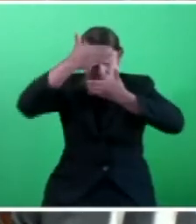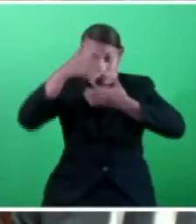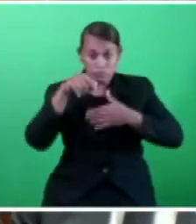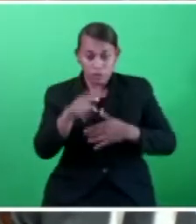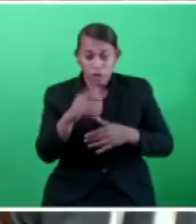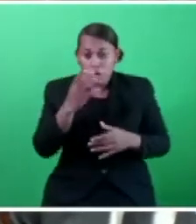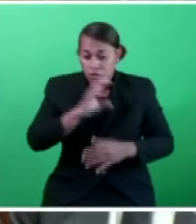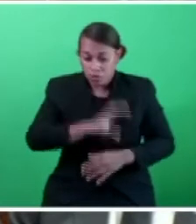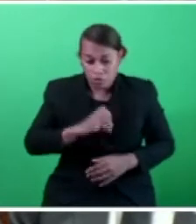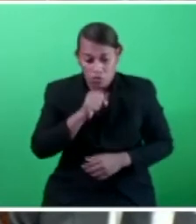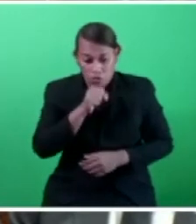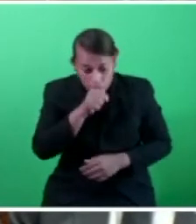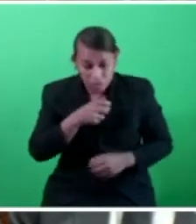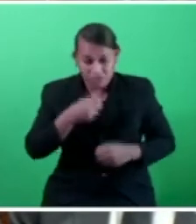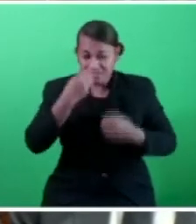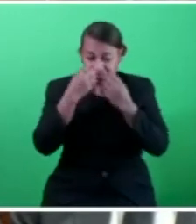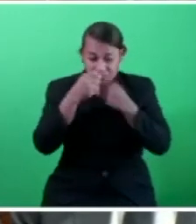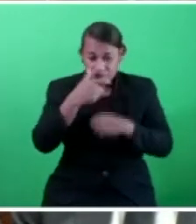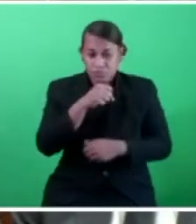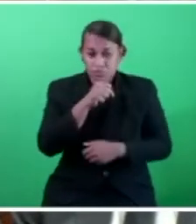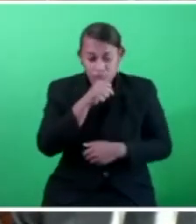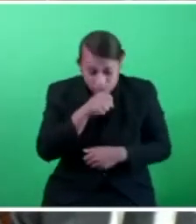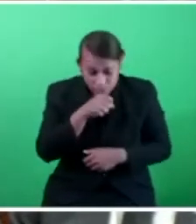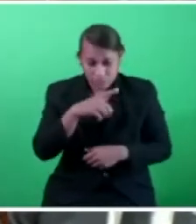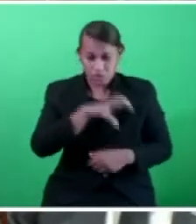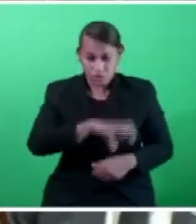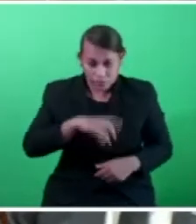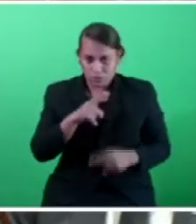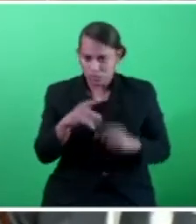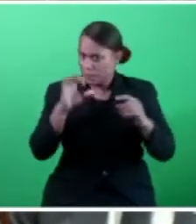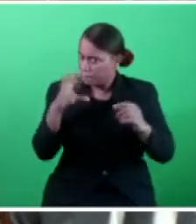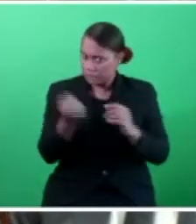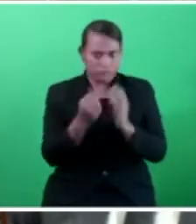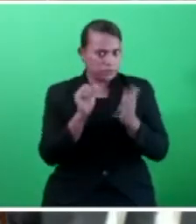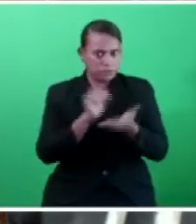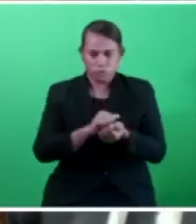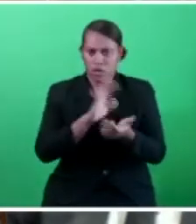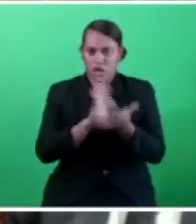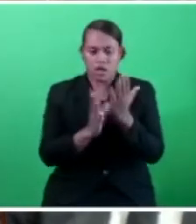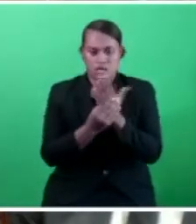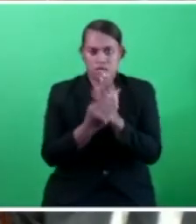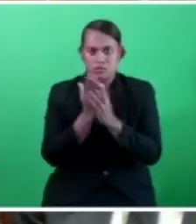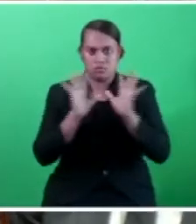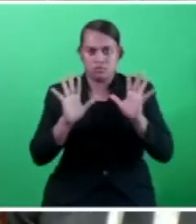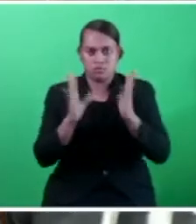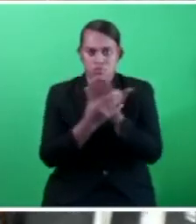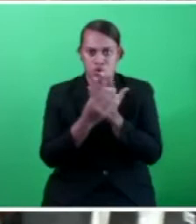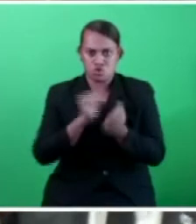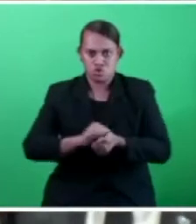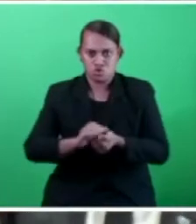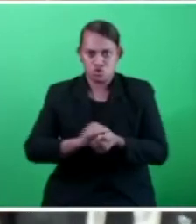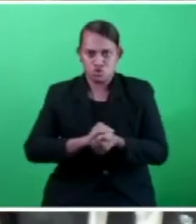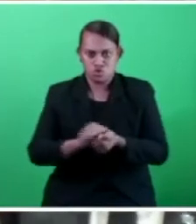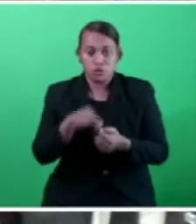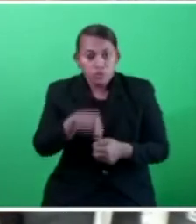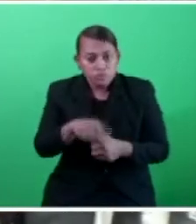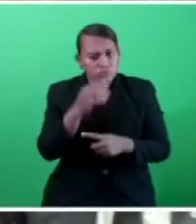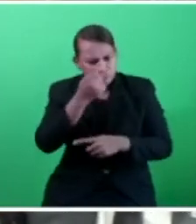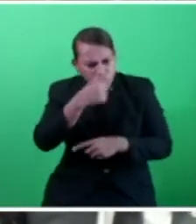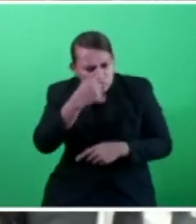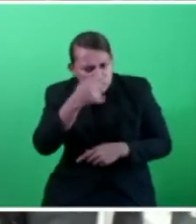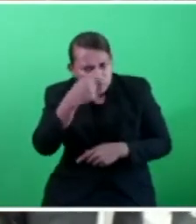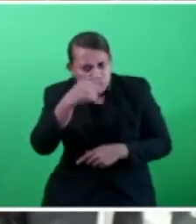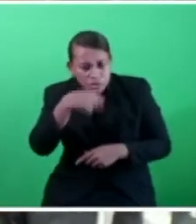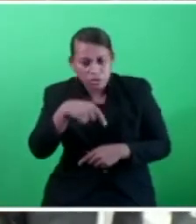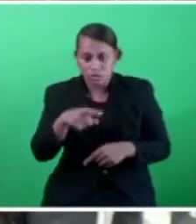of infected droplets. Wash your hands frequently with soap and water to avoid spread of infected droplets resting on your hands.